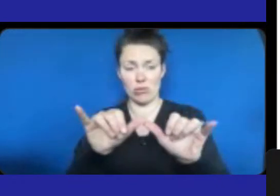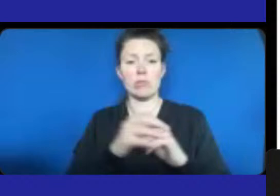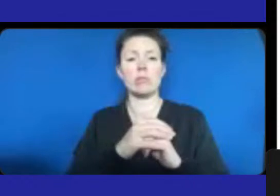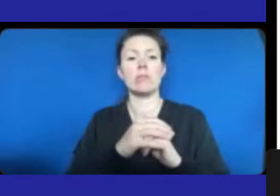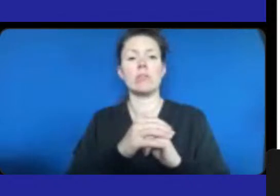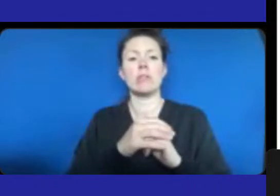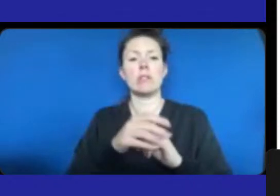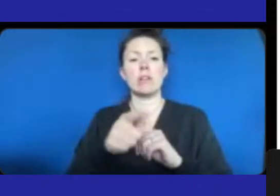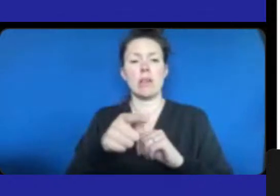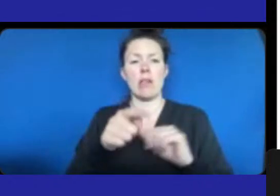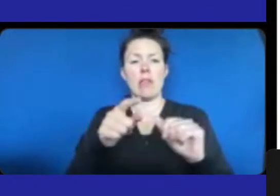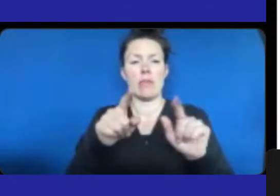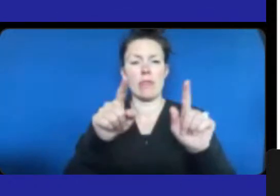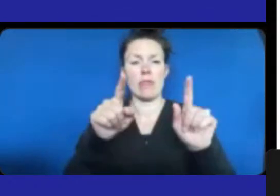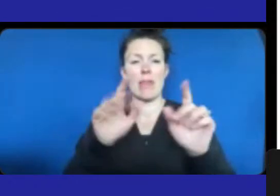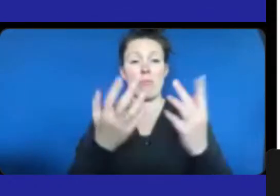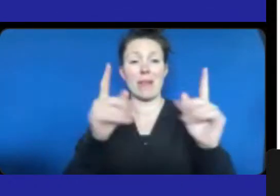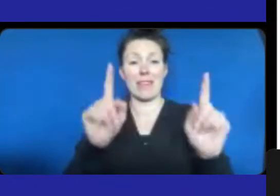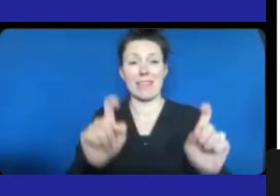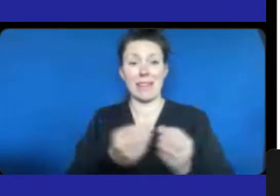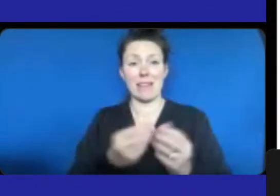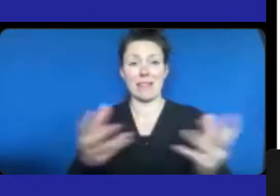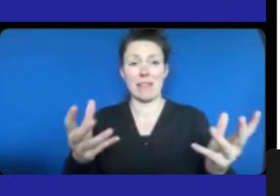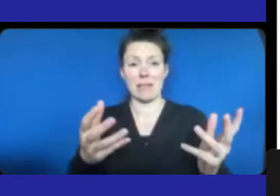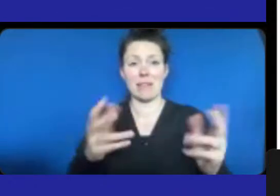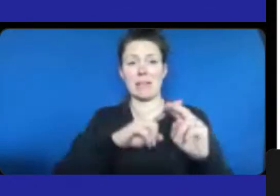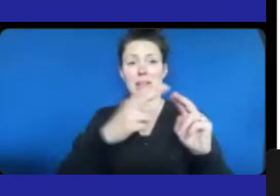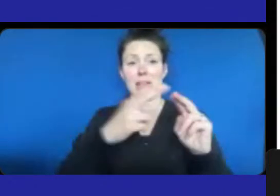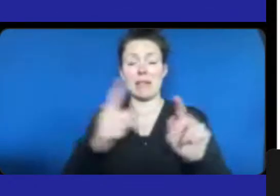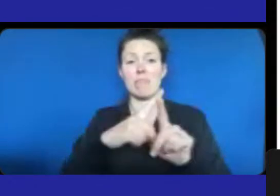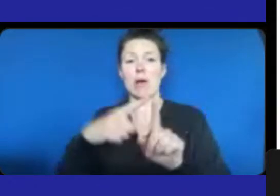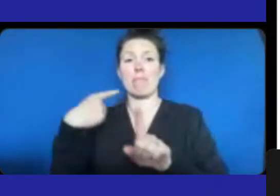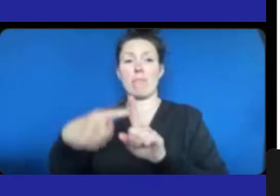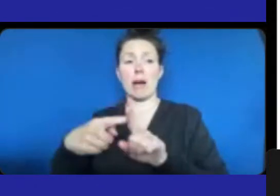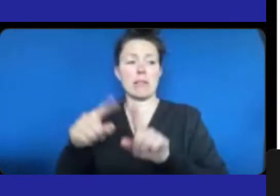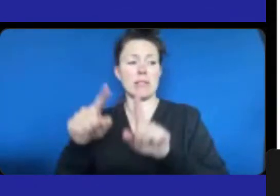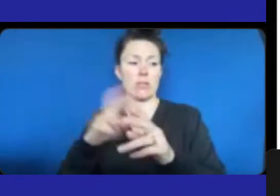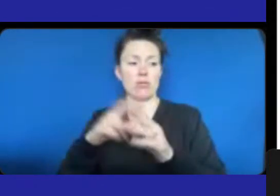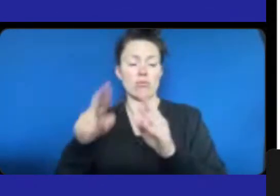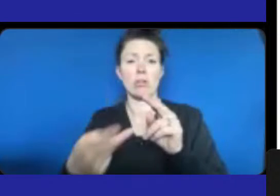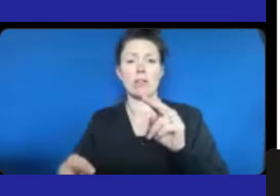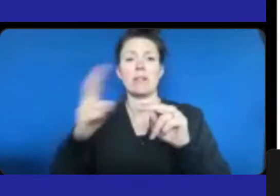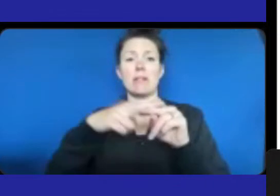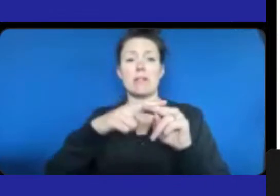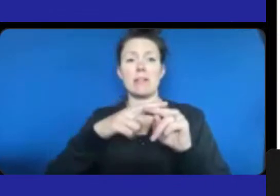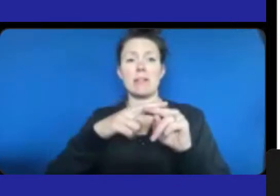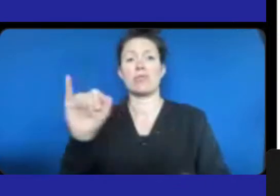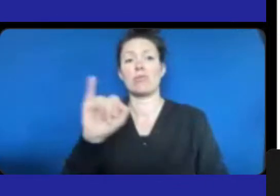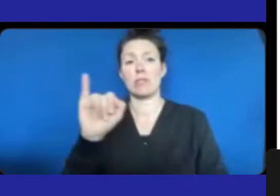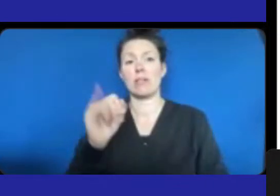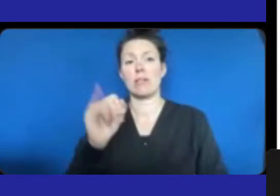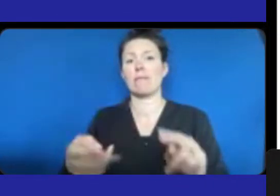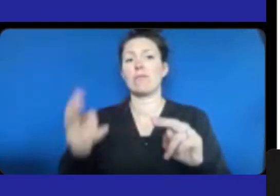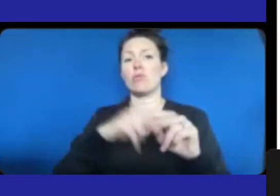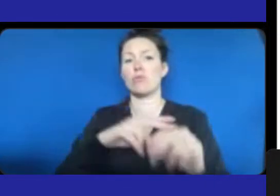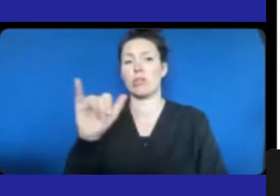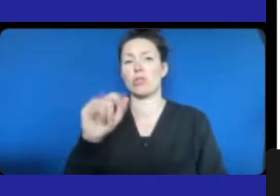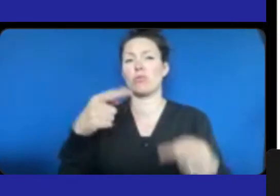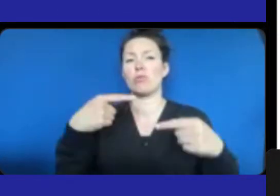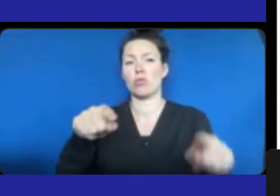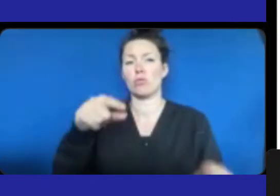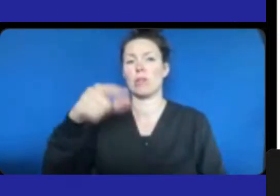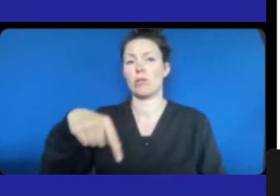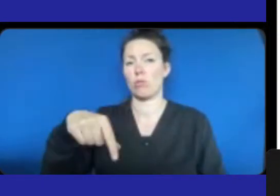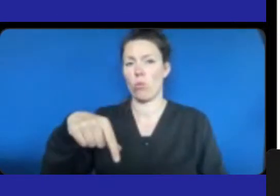declined, and the number of positive tests increased, and the infection rate increased significantly in this quarter. So again, this was